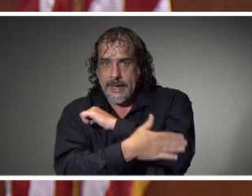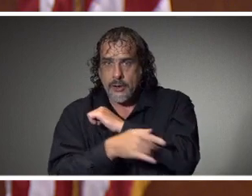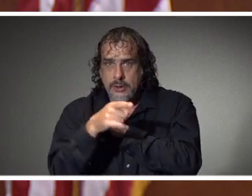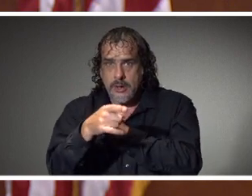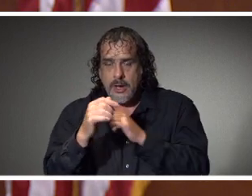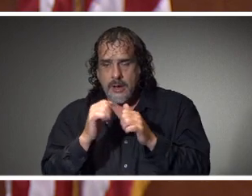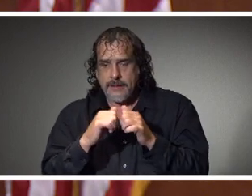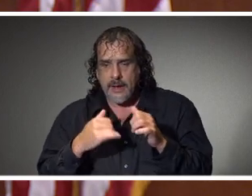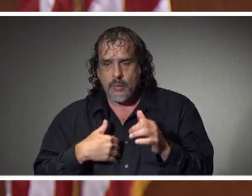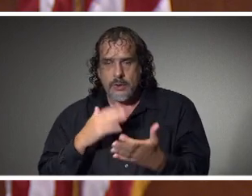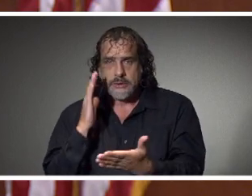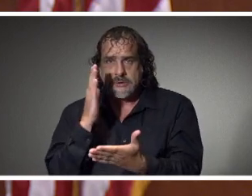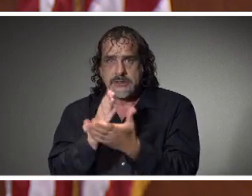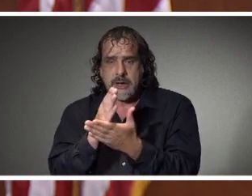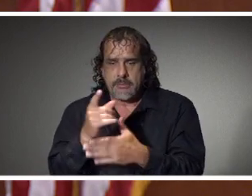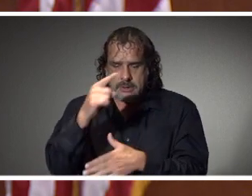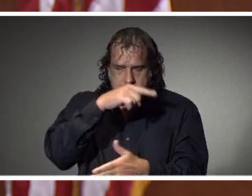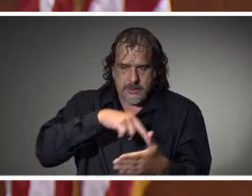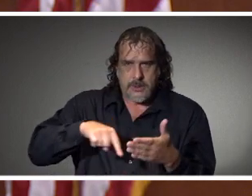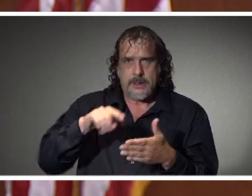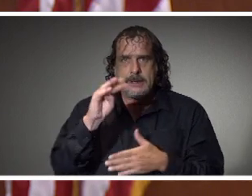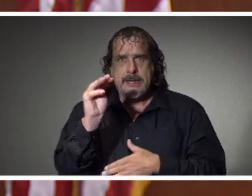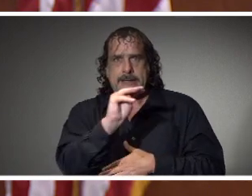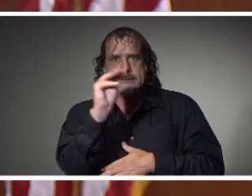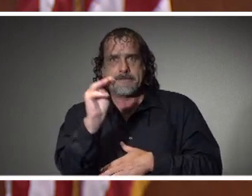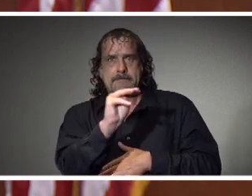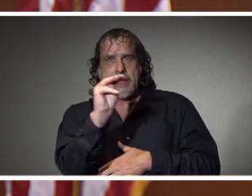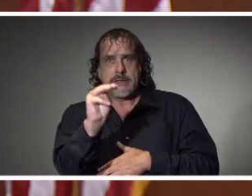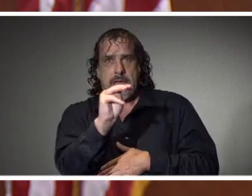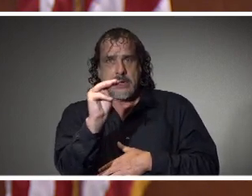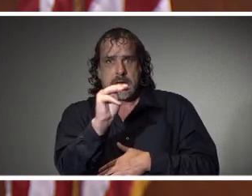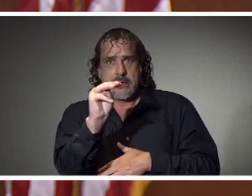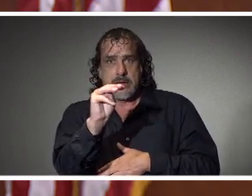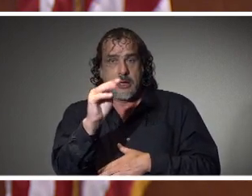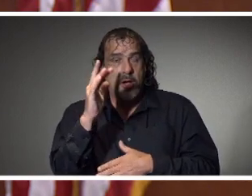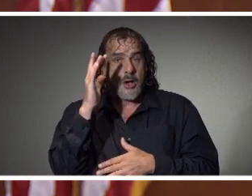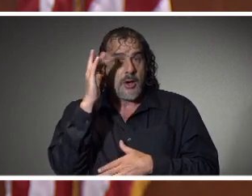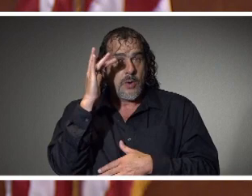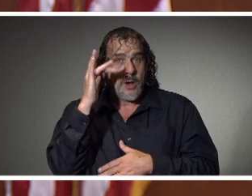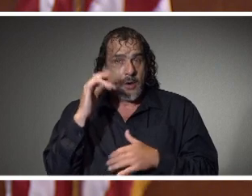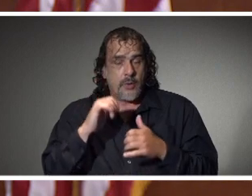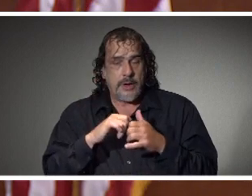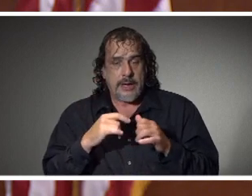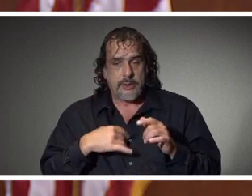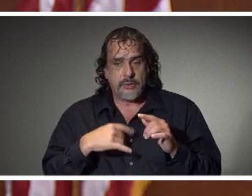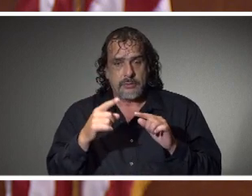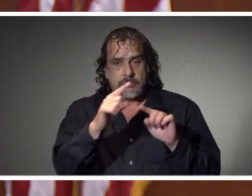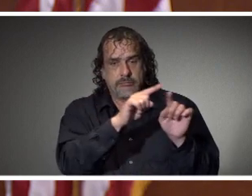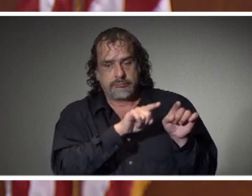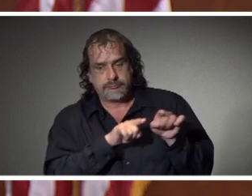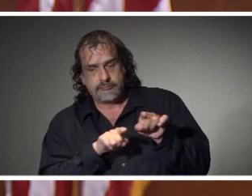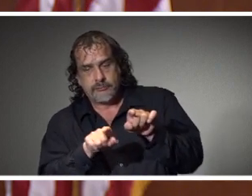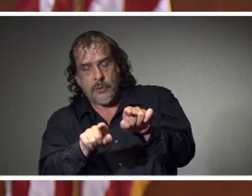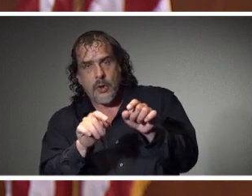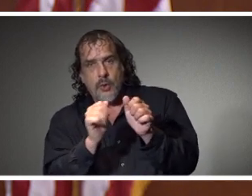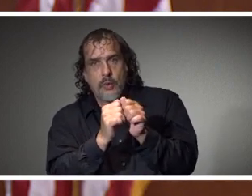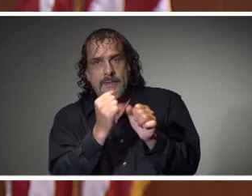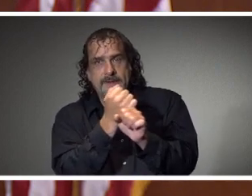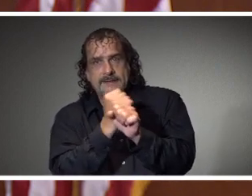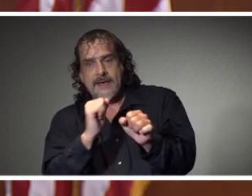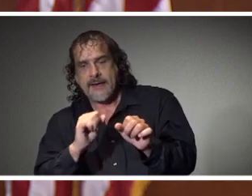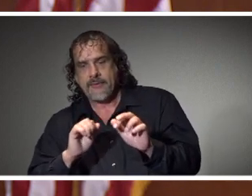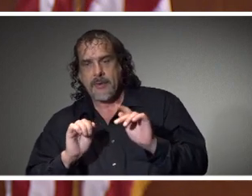to expire on Monday, because we had to align them with our safe return